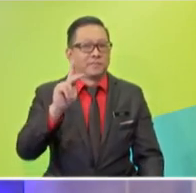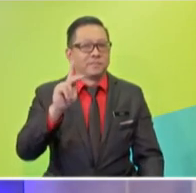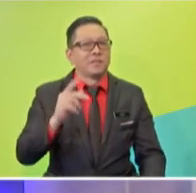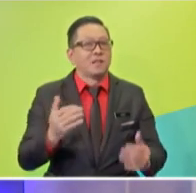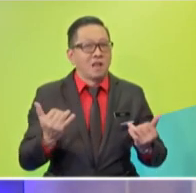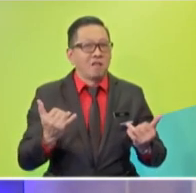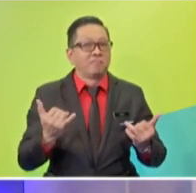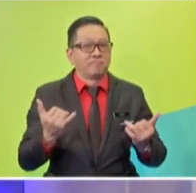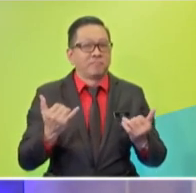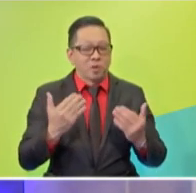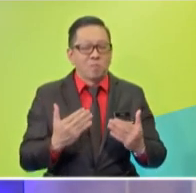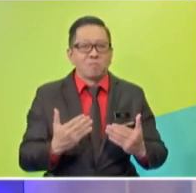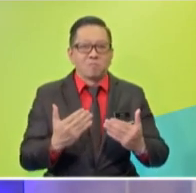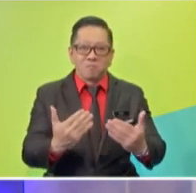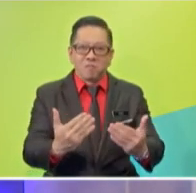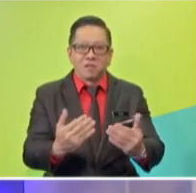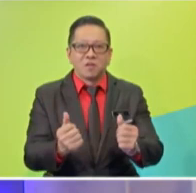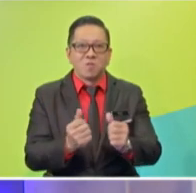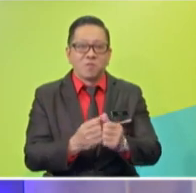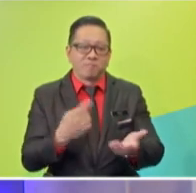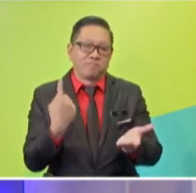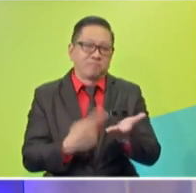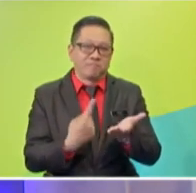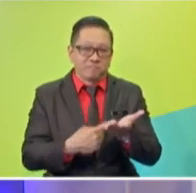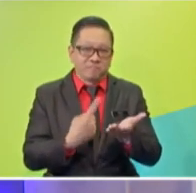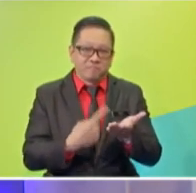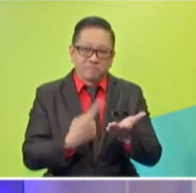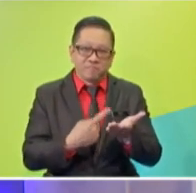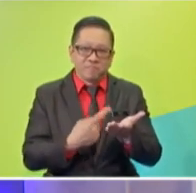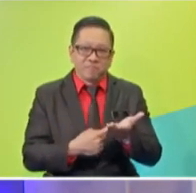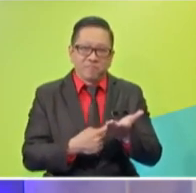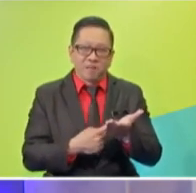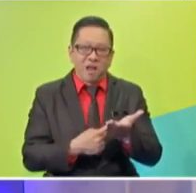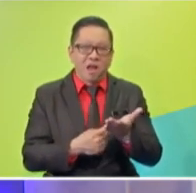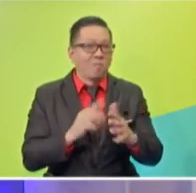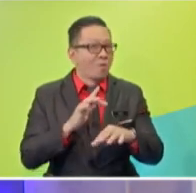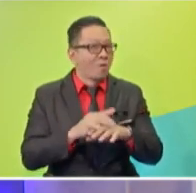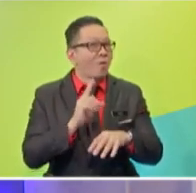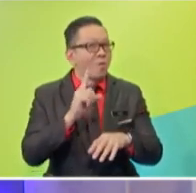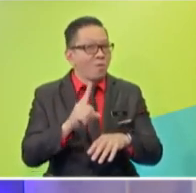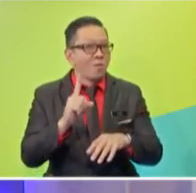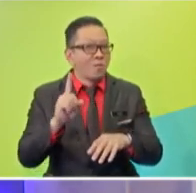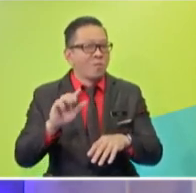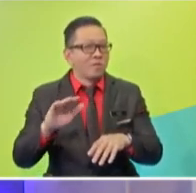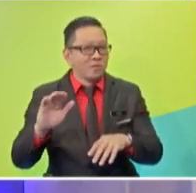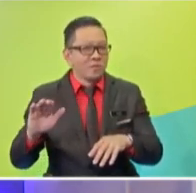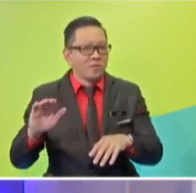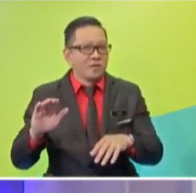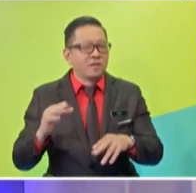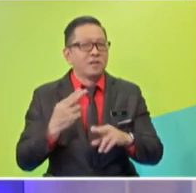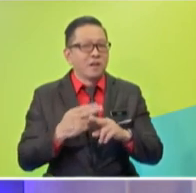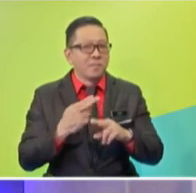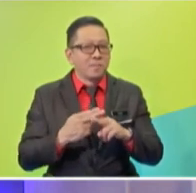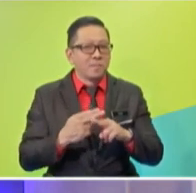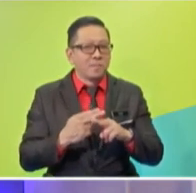do that, for our discussion session, I'm going to call one by one and you please read the statement